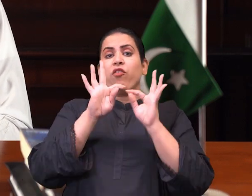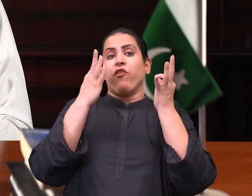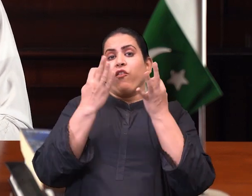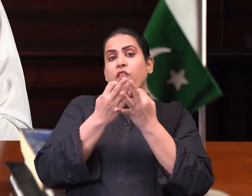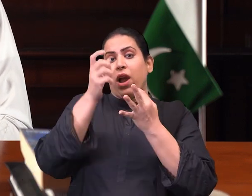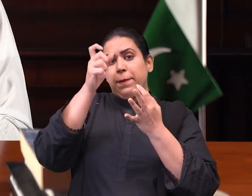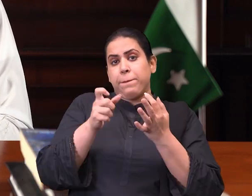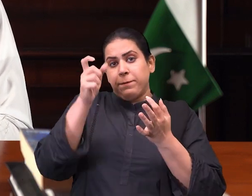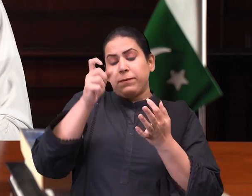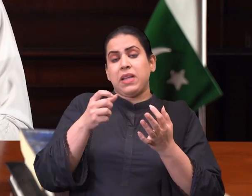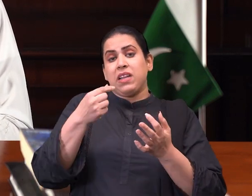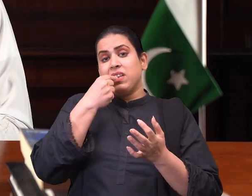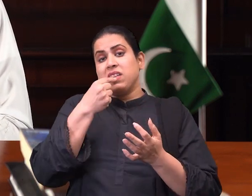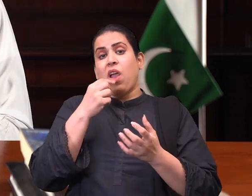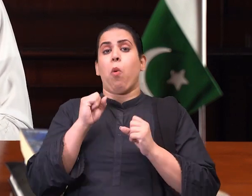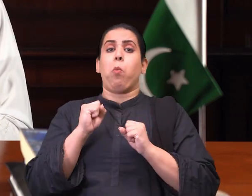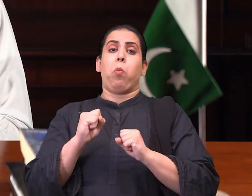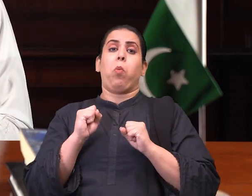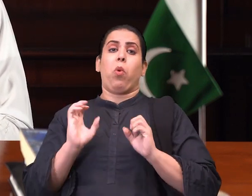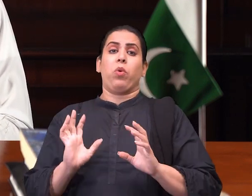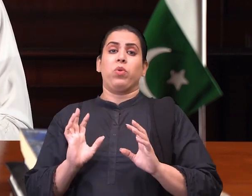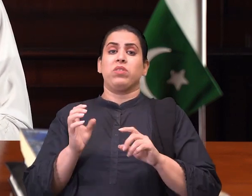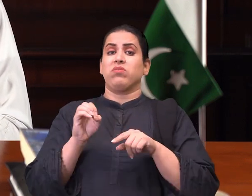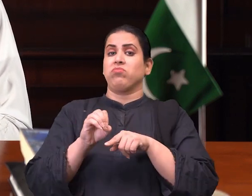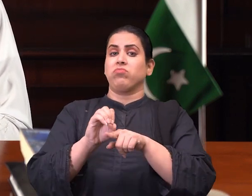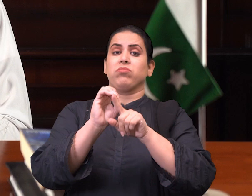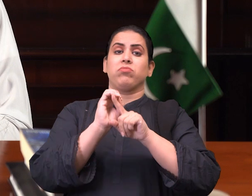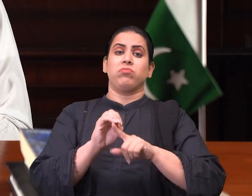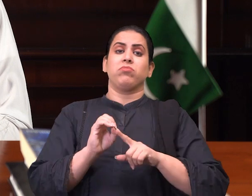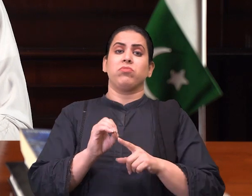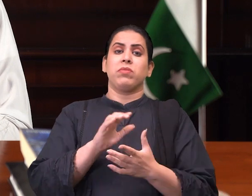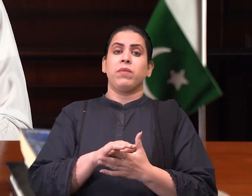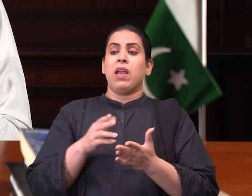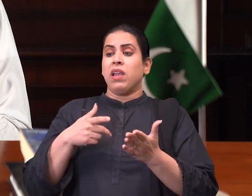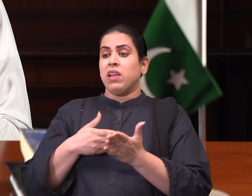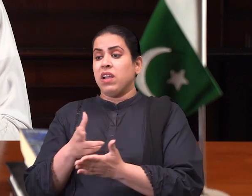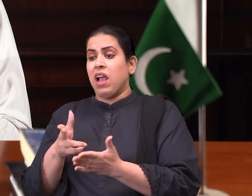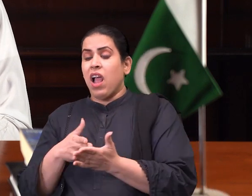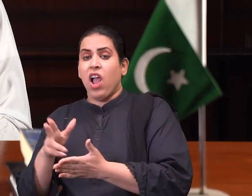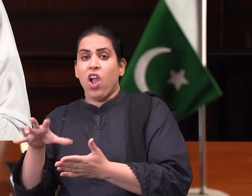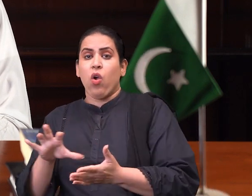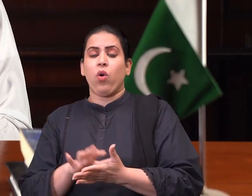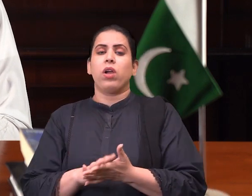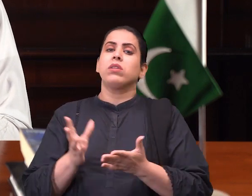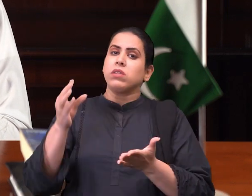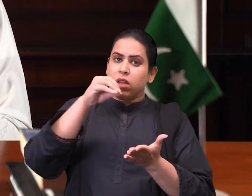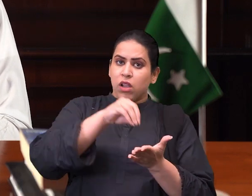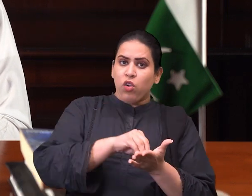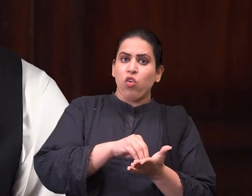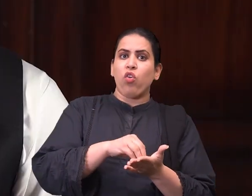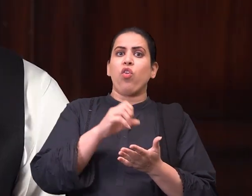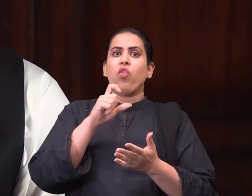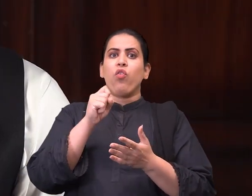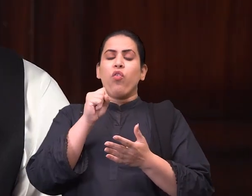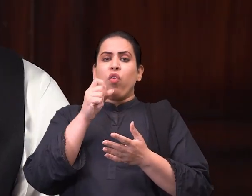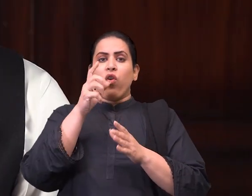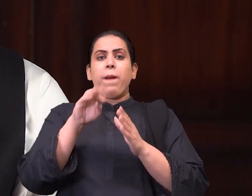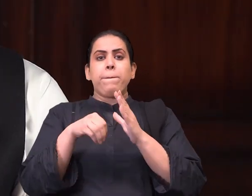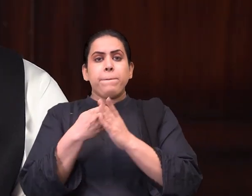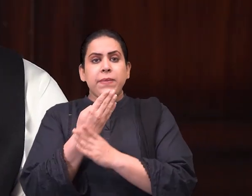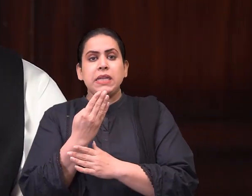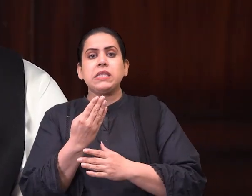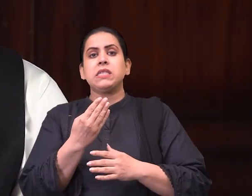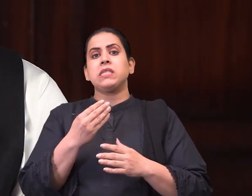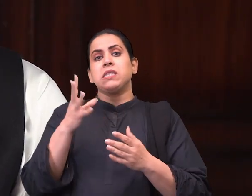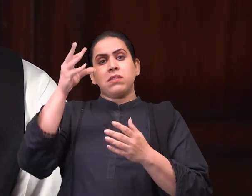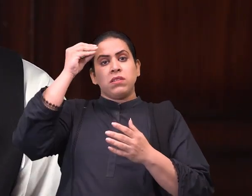low-income family members often resorting to treatment at under-resourced hospitals in rural areas. There is also